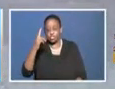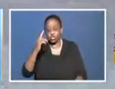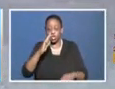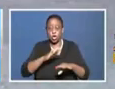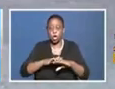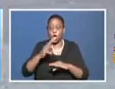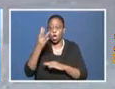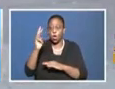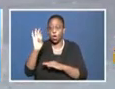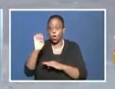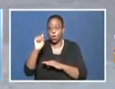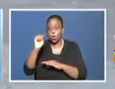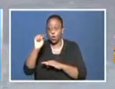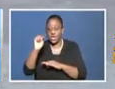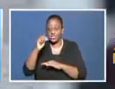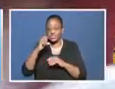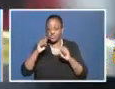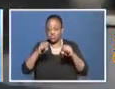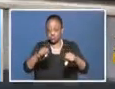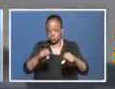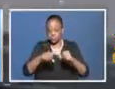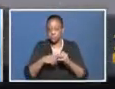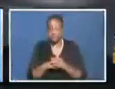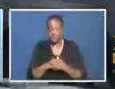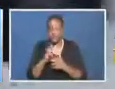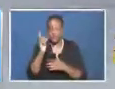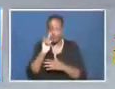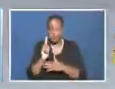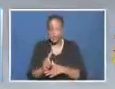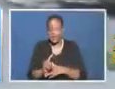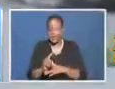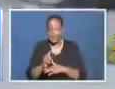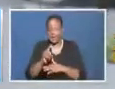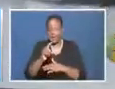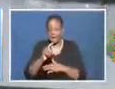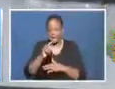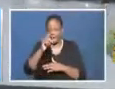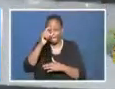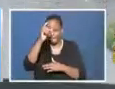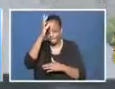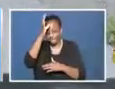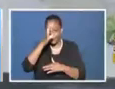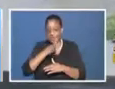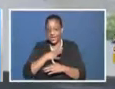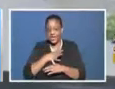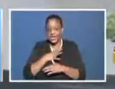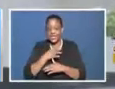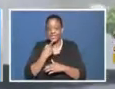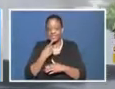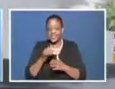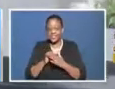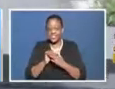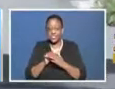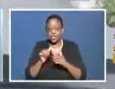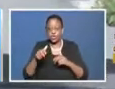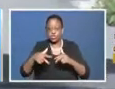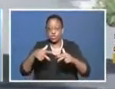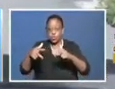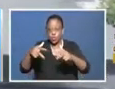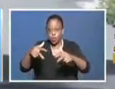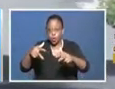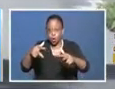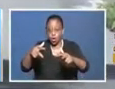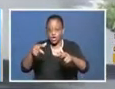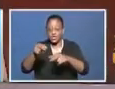West Street near an abandoned gas station. That's where a man reportedly got a call that led him to walk in a northern direction before being attacked